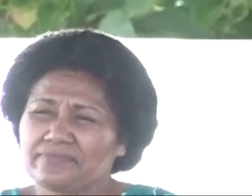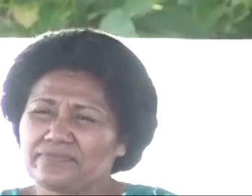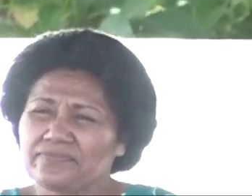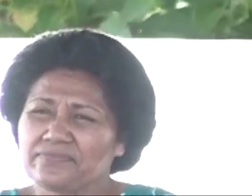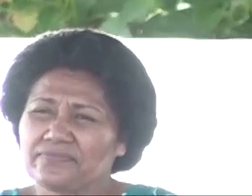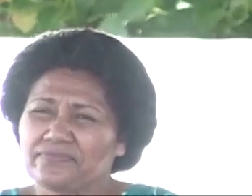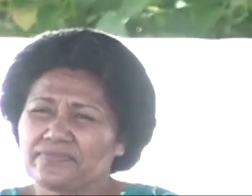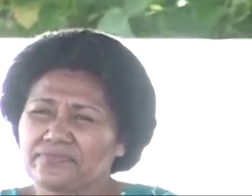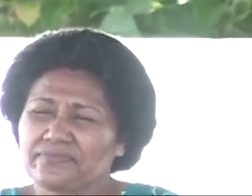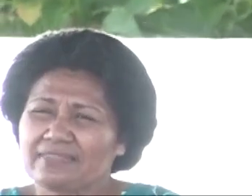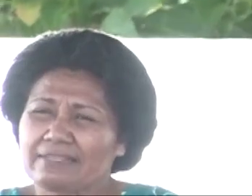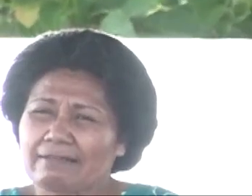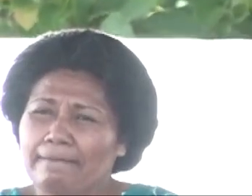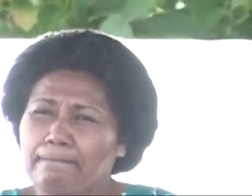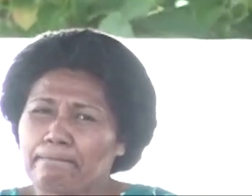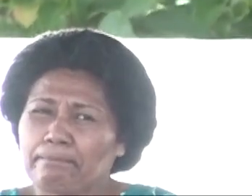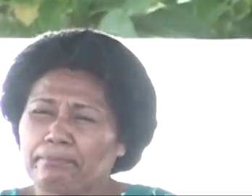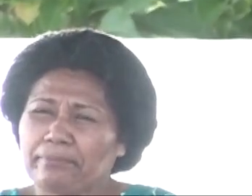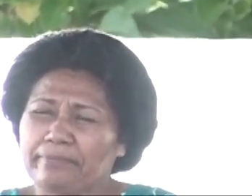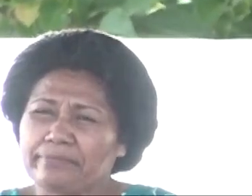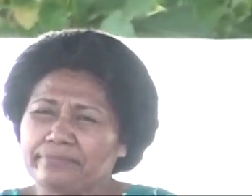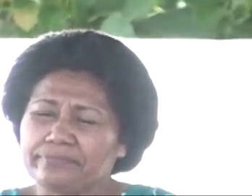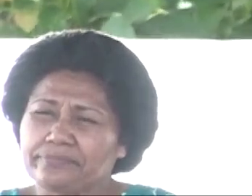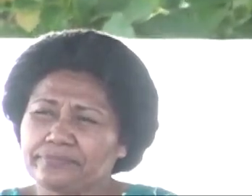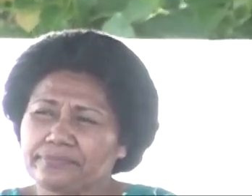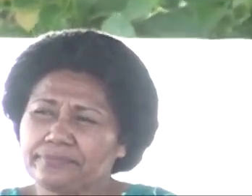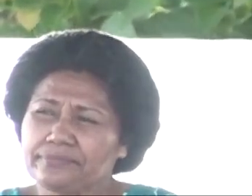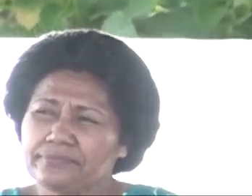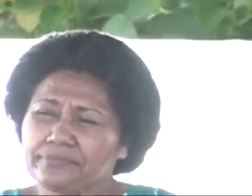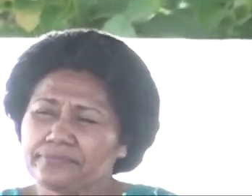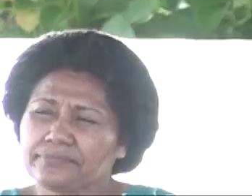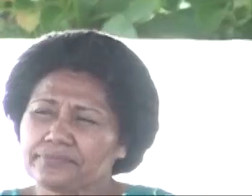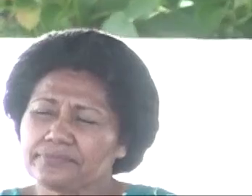To our Pathfinders and volunteers, this Camporee,